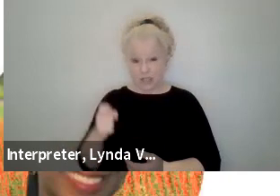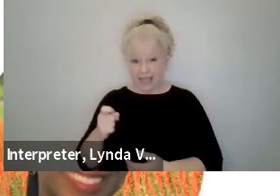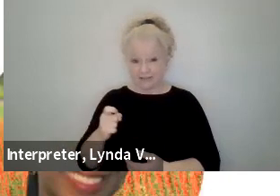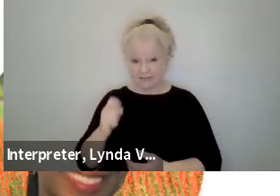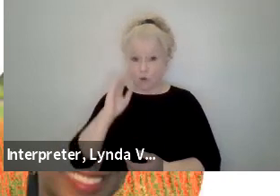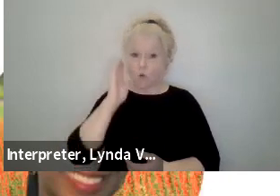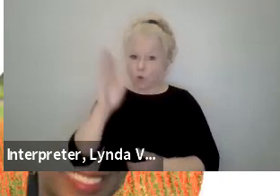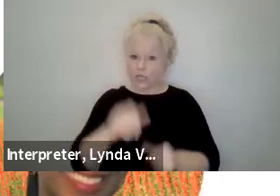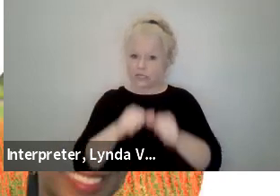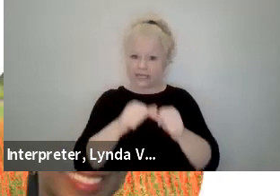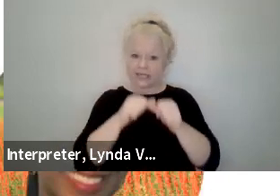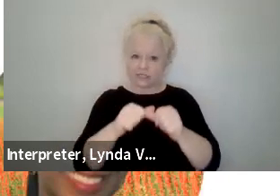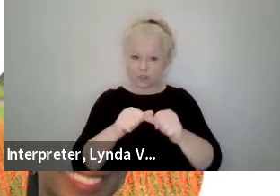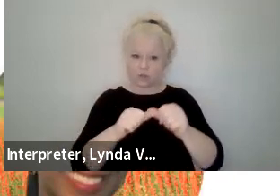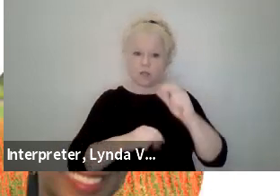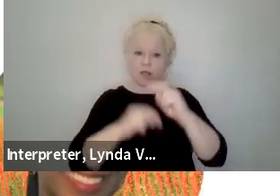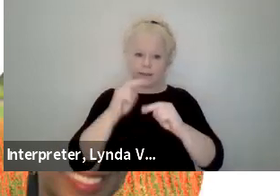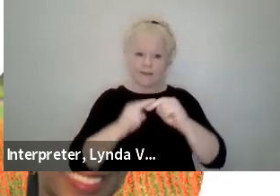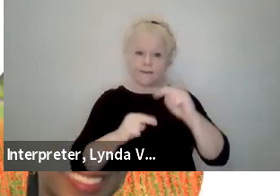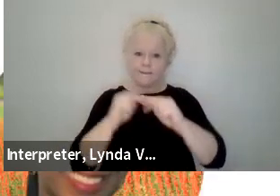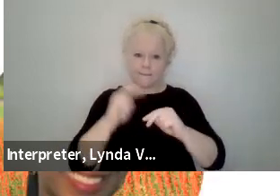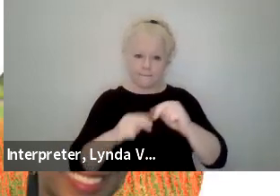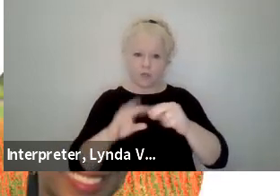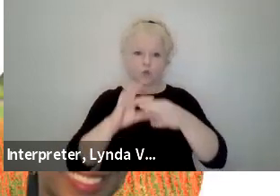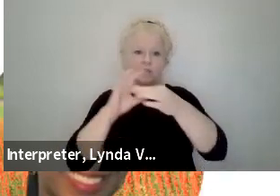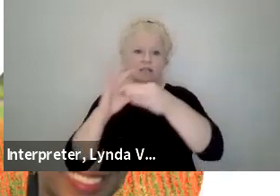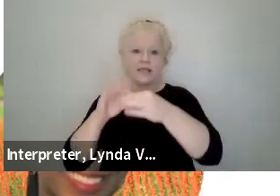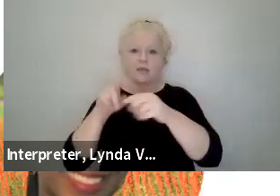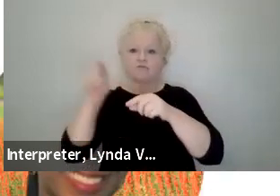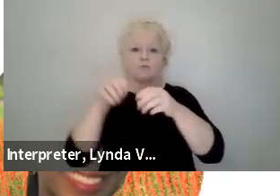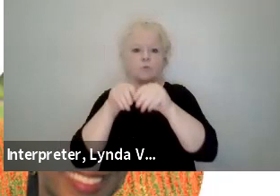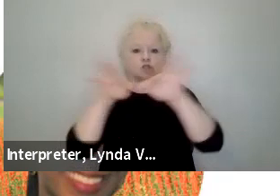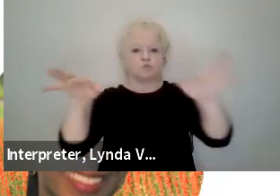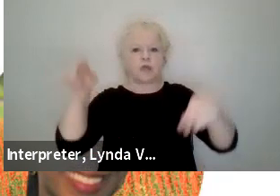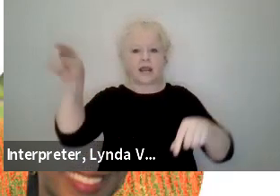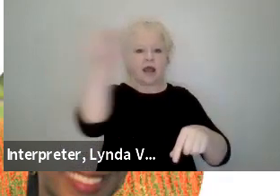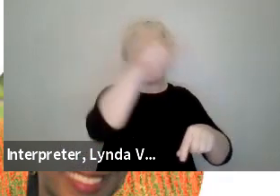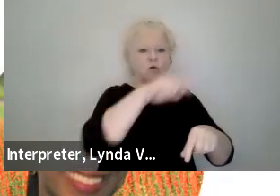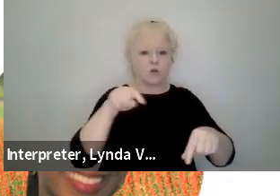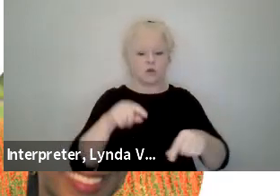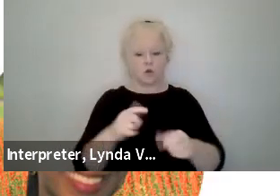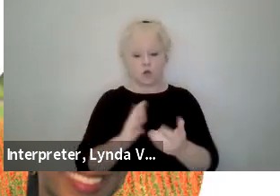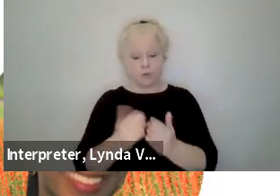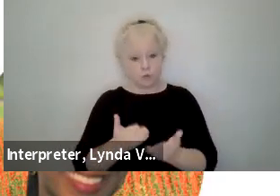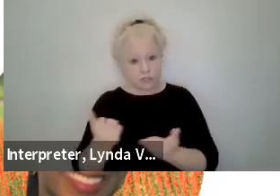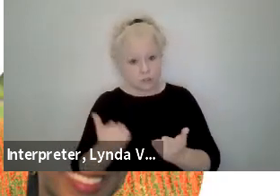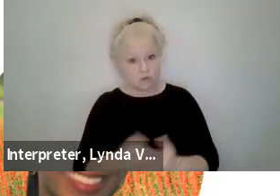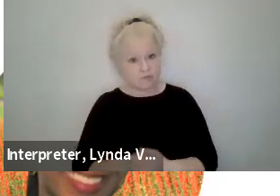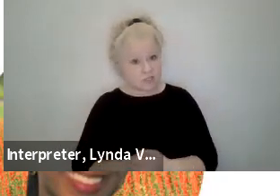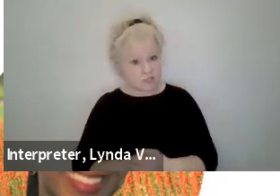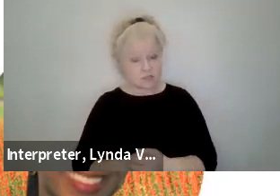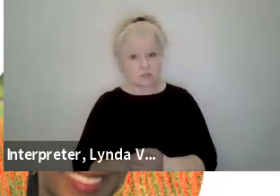to build relationships with the outlying counties through community services, pretty